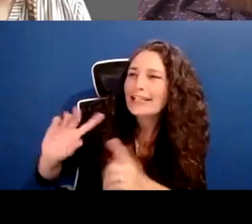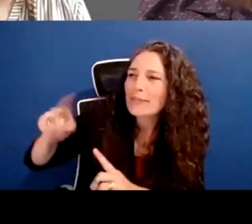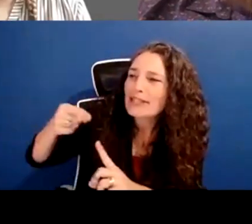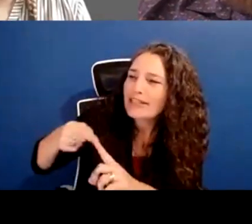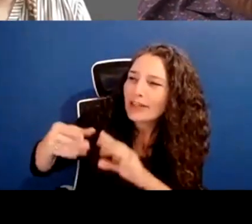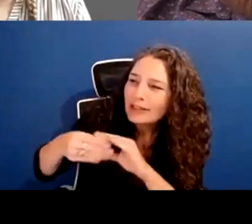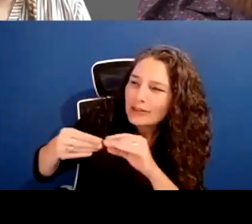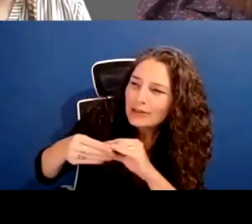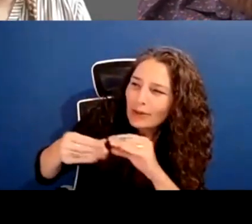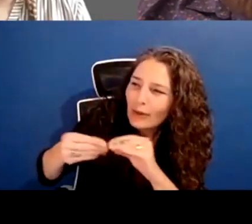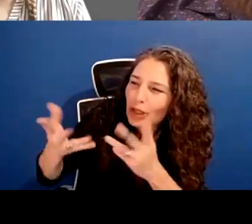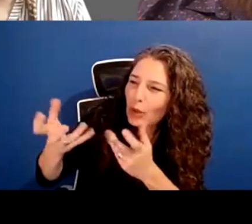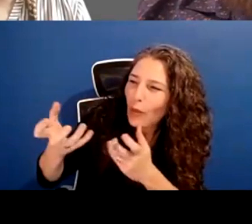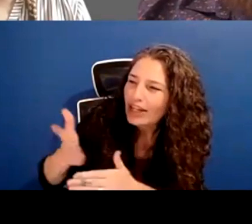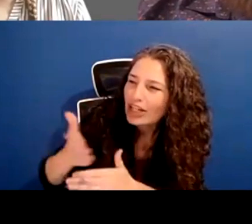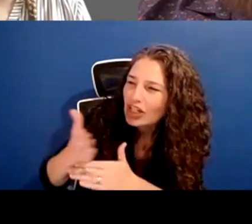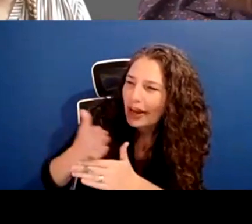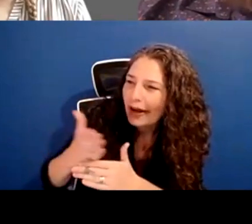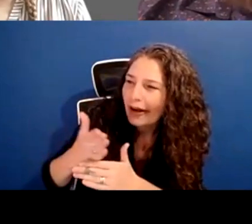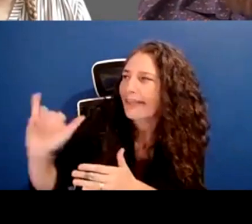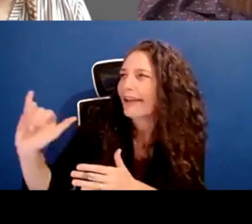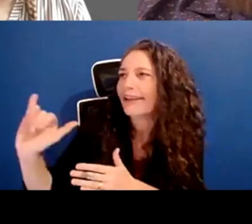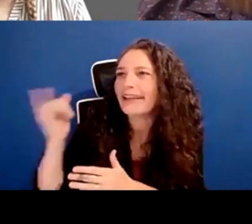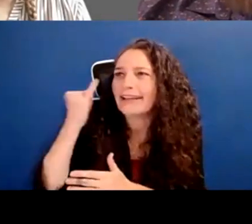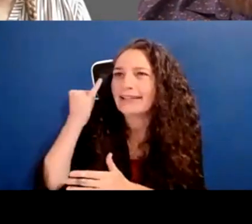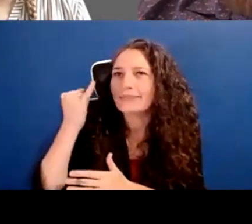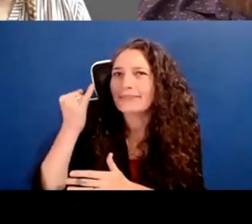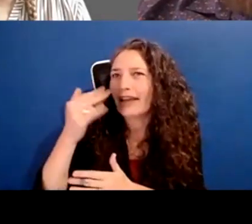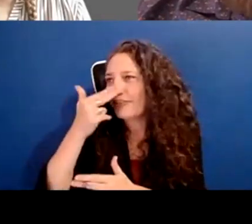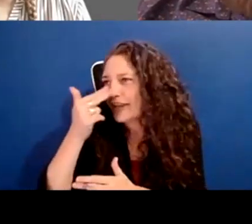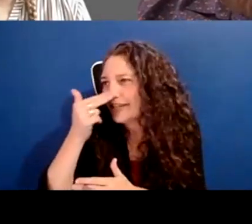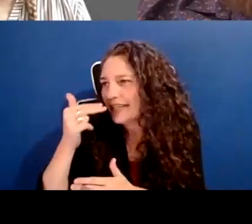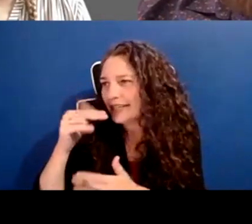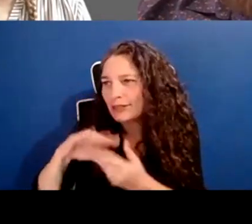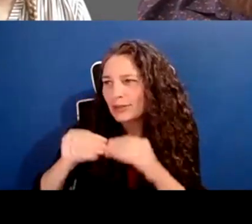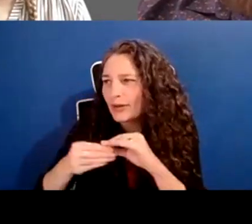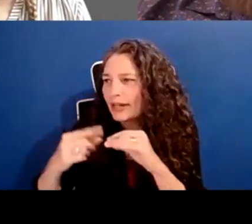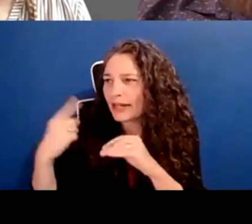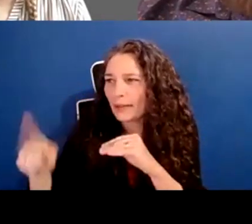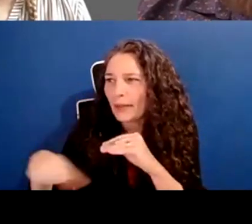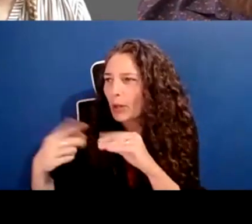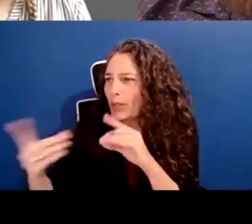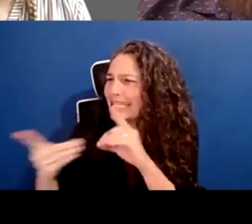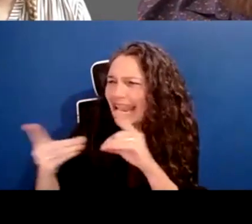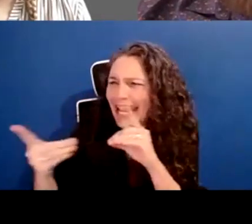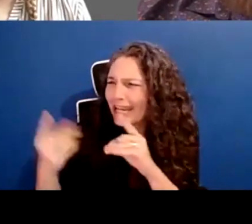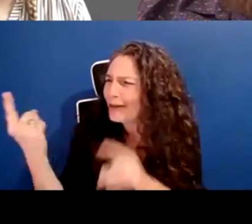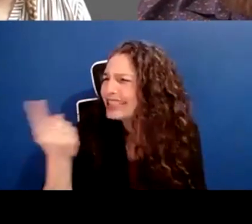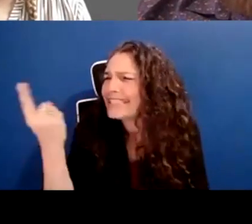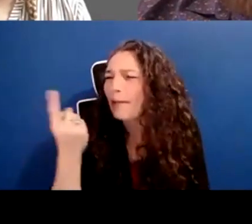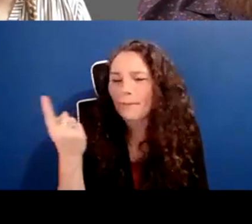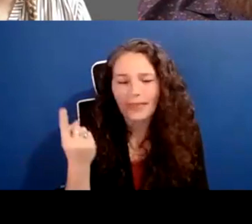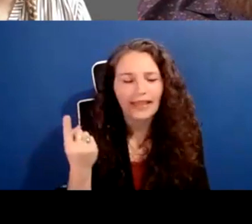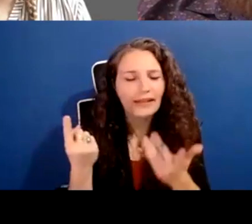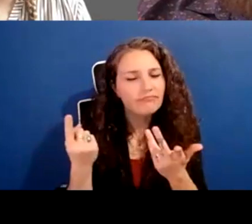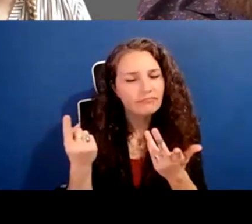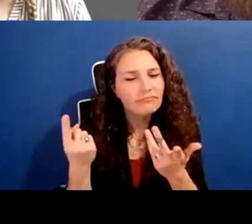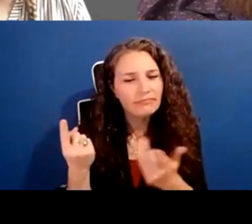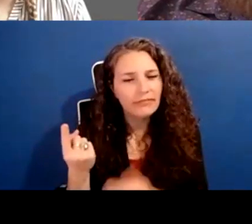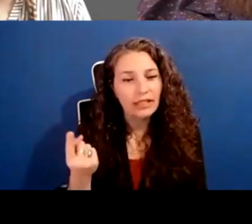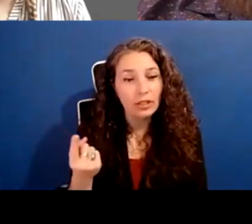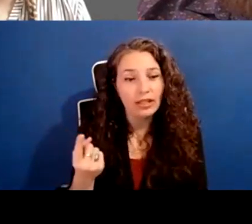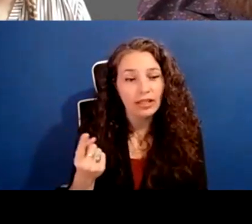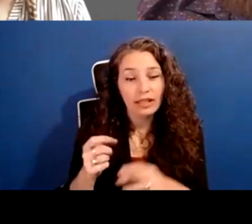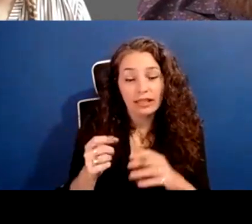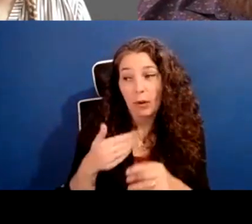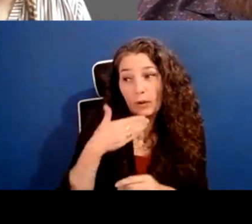specifically? Like there were so many, and so like, so you could ask them to kind of think about those beforehand and